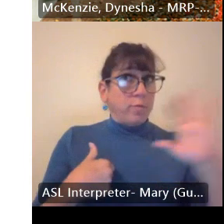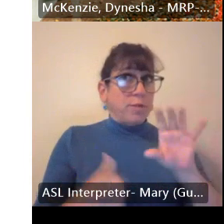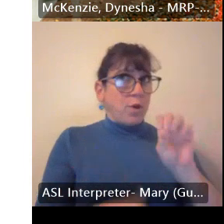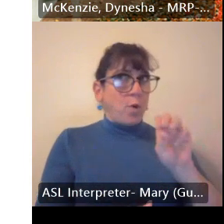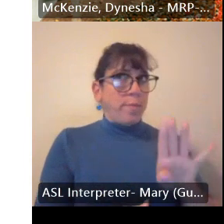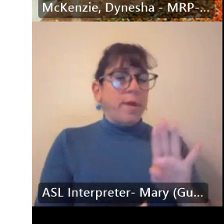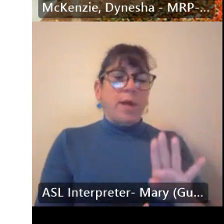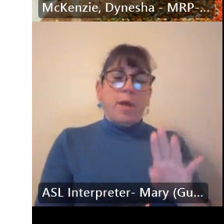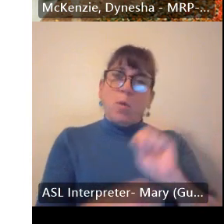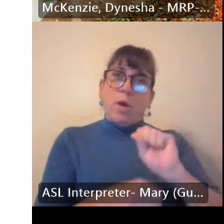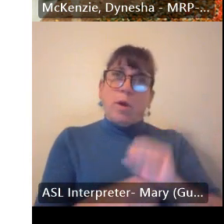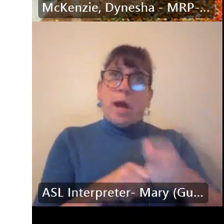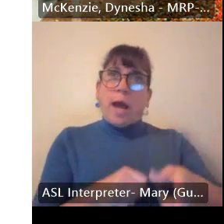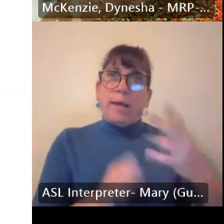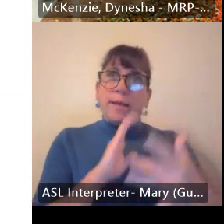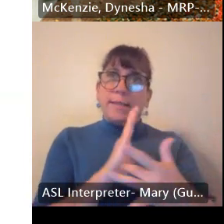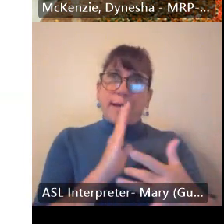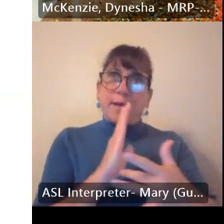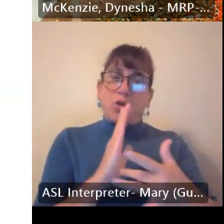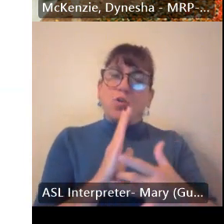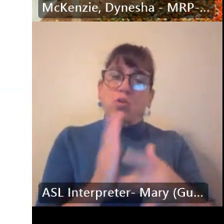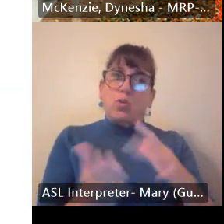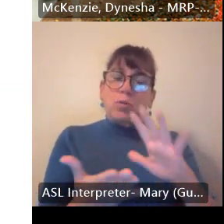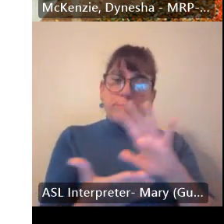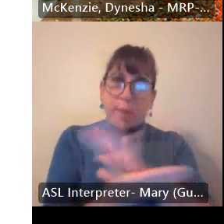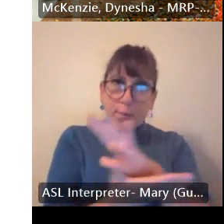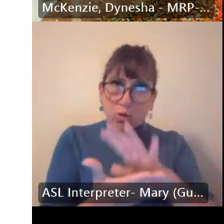highly technical things and concepts,